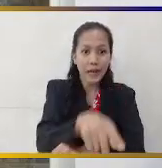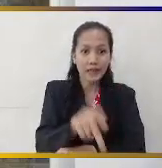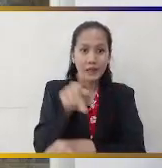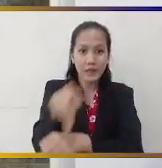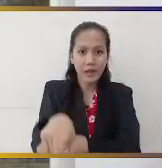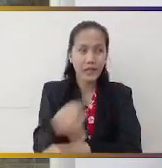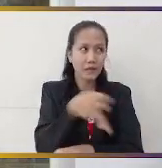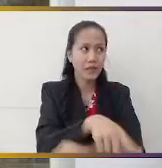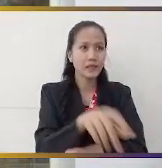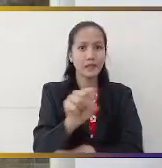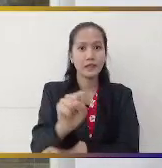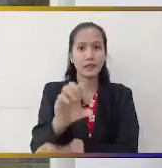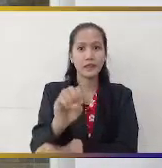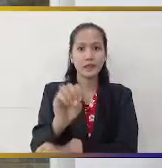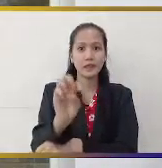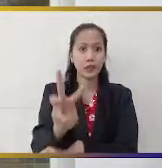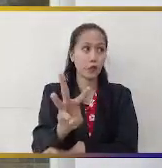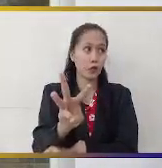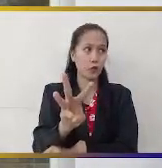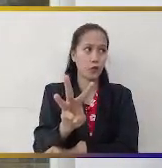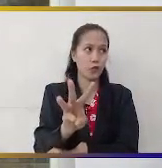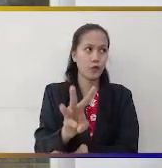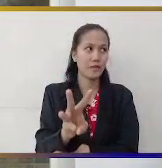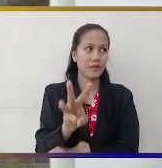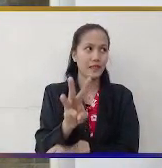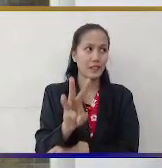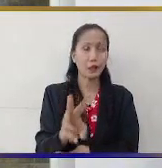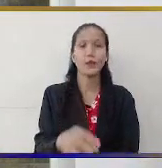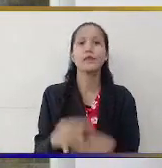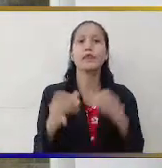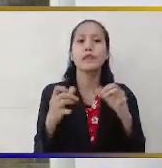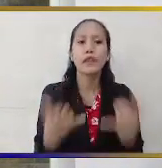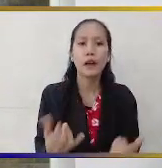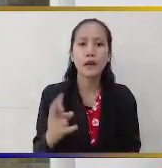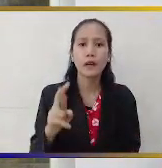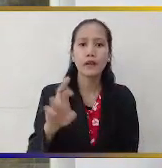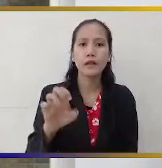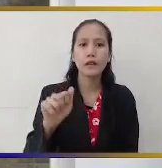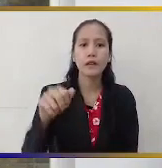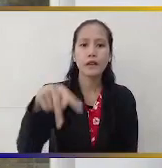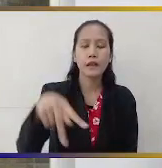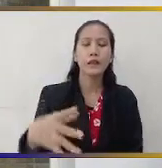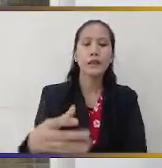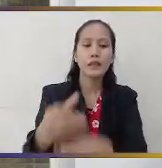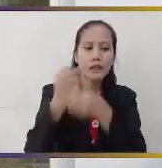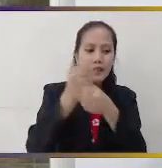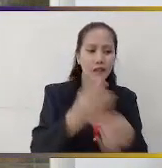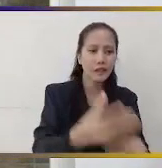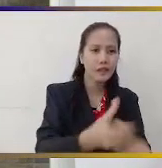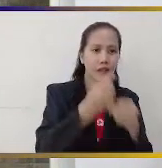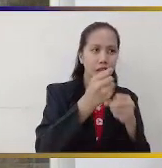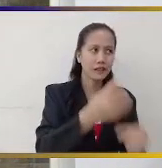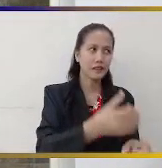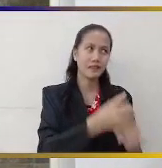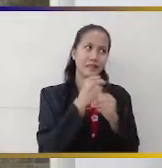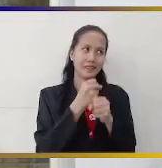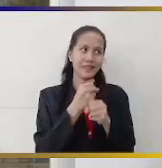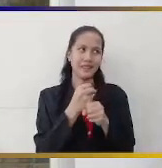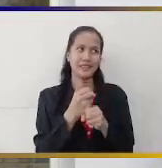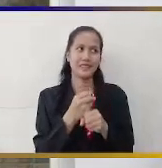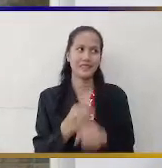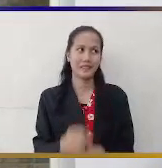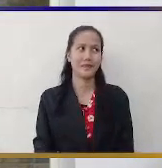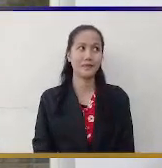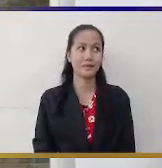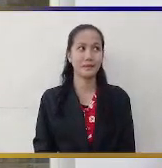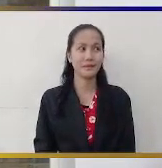all the world. And you don't know that. You don't know that. You're just sitting here looking around. You're just